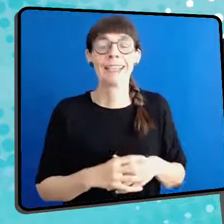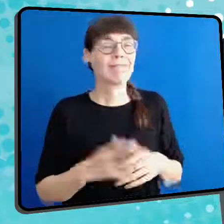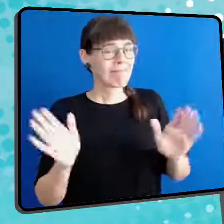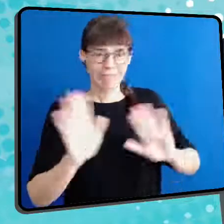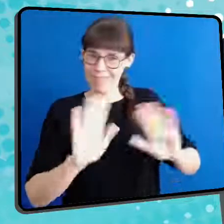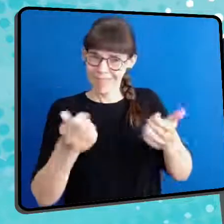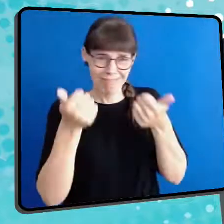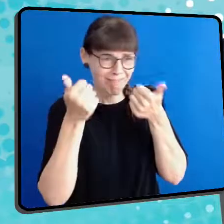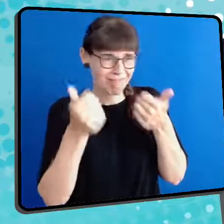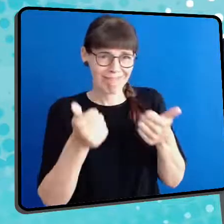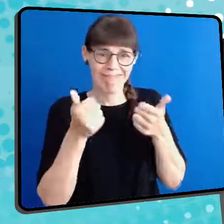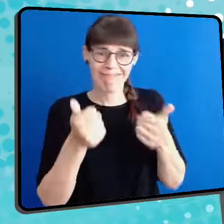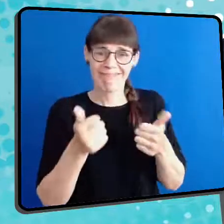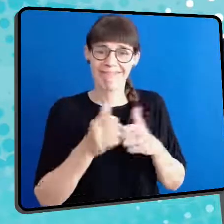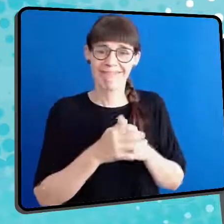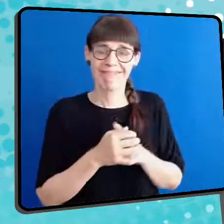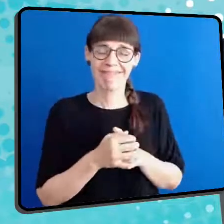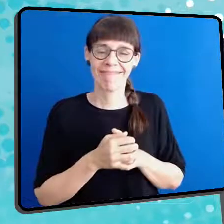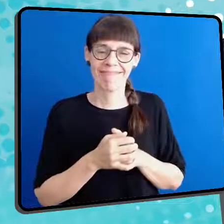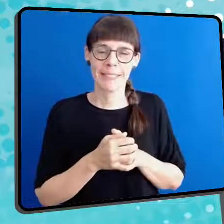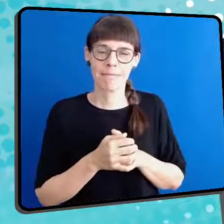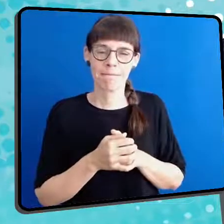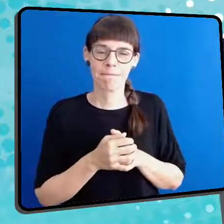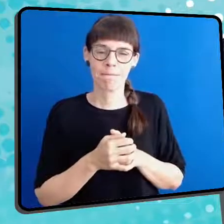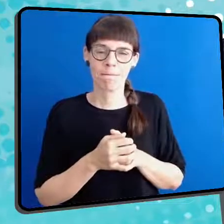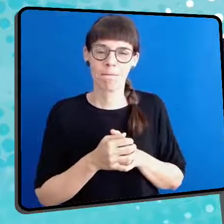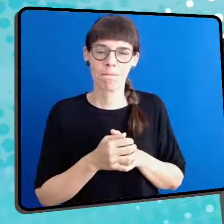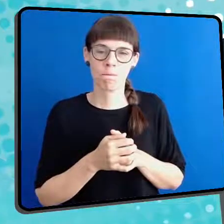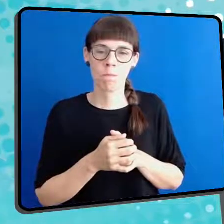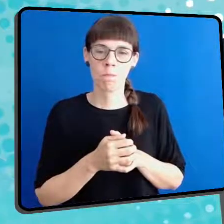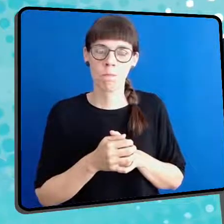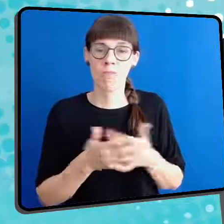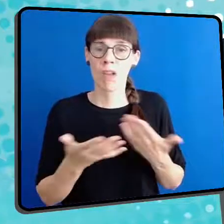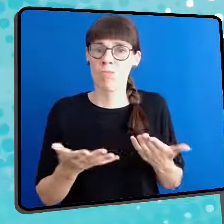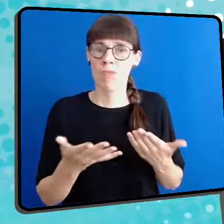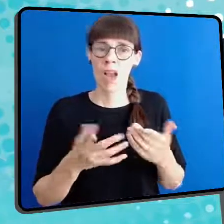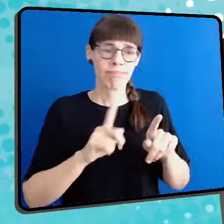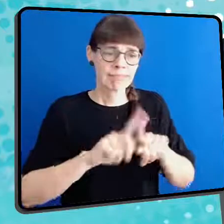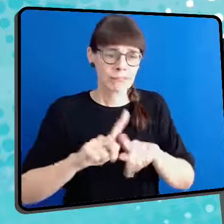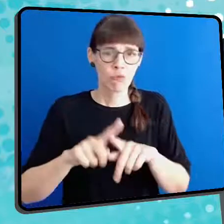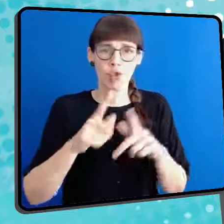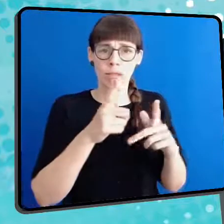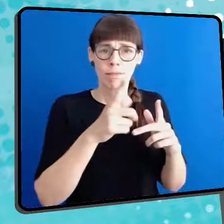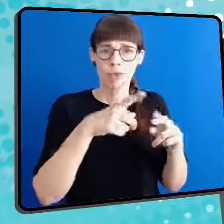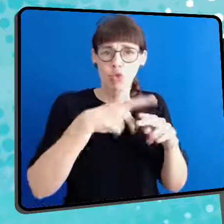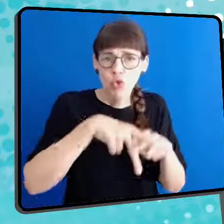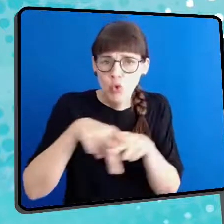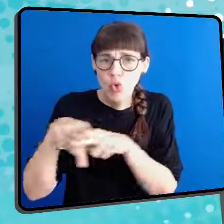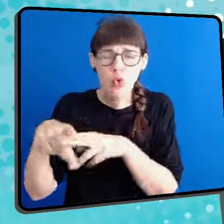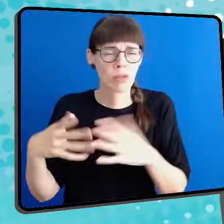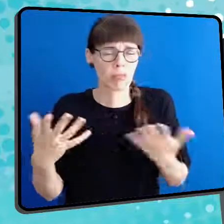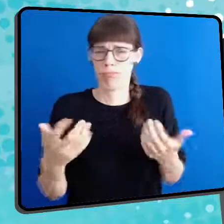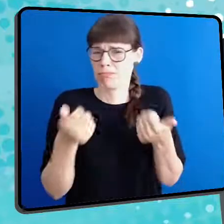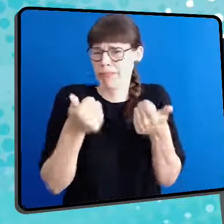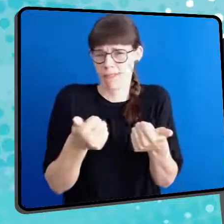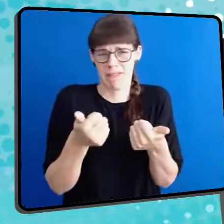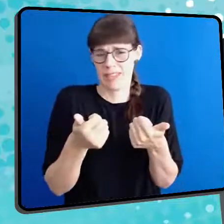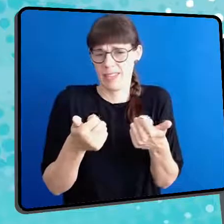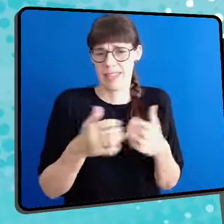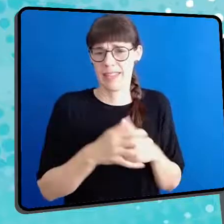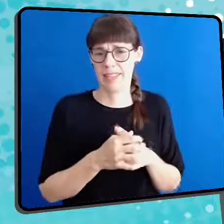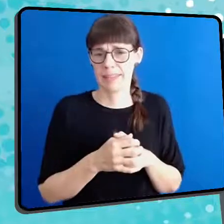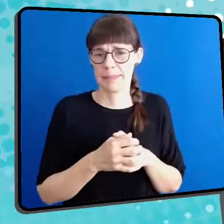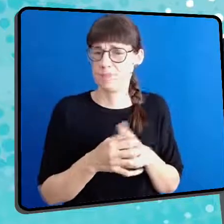that, right? Yeah, whatever tools we use to do our job, isn't it, in some senses? So I love that spin on